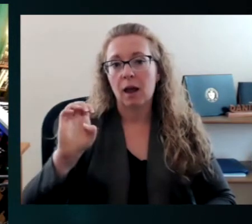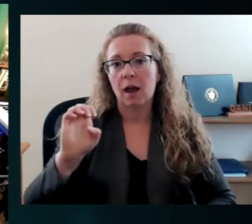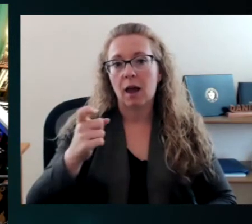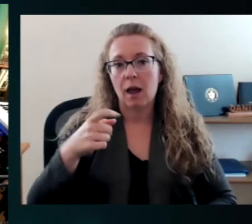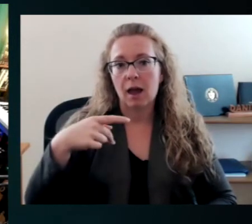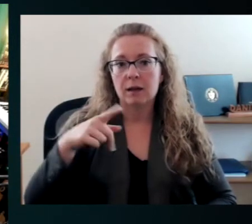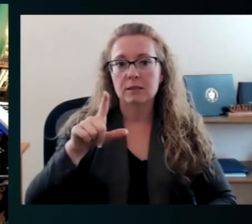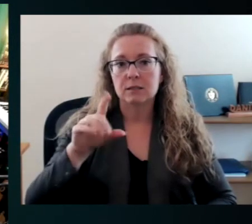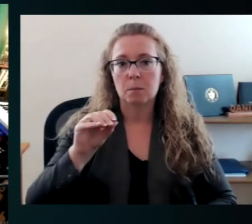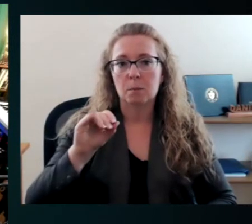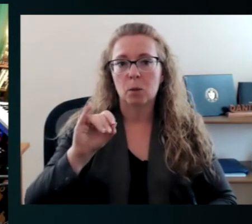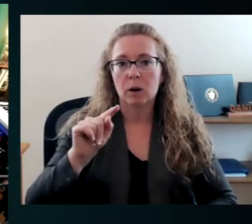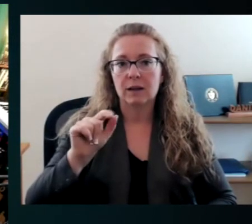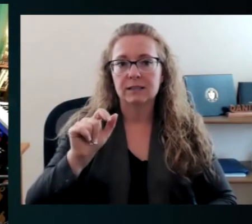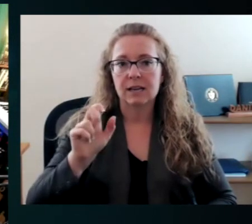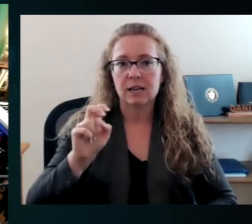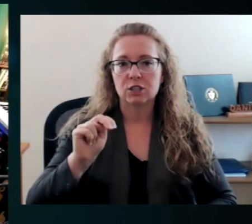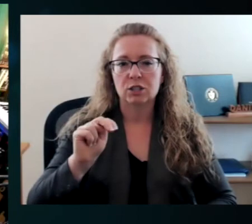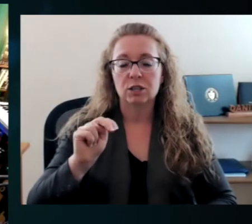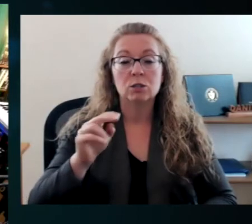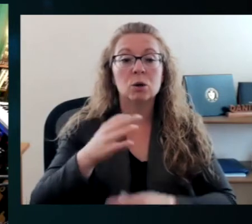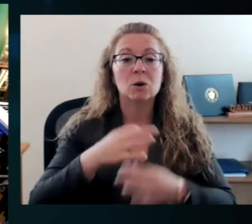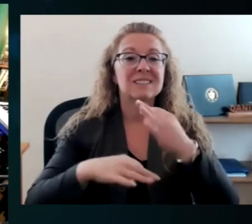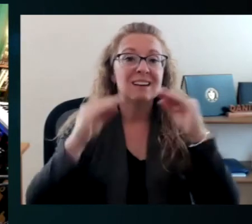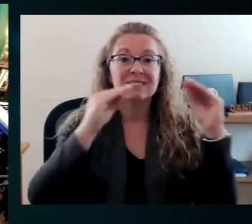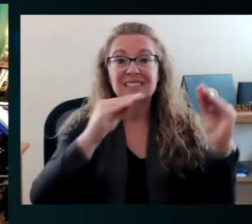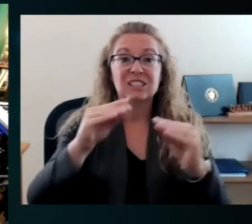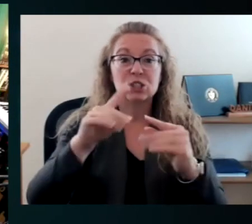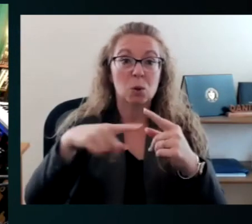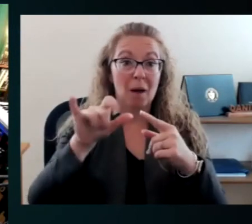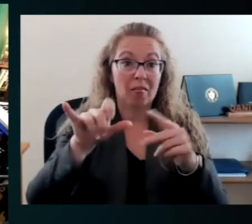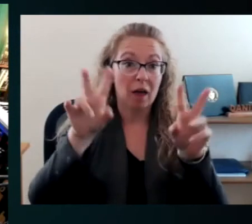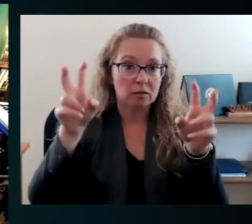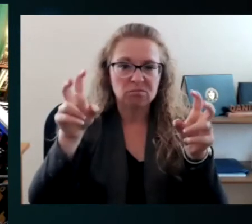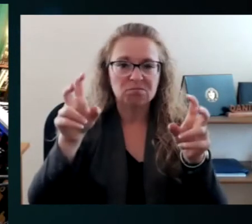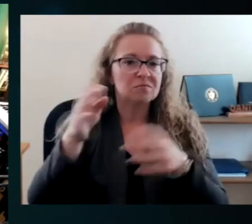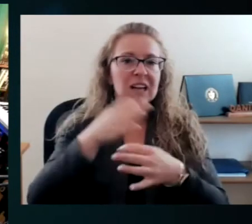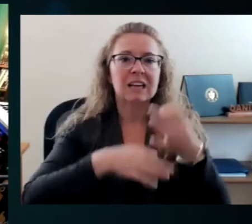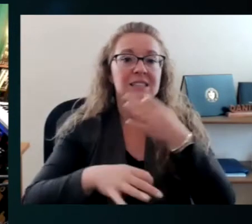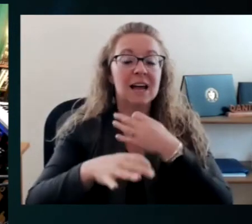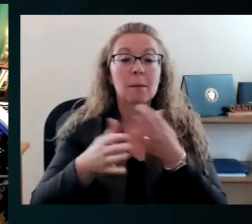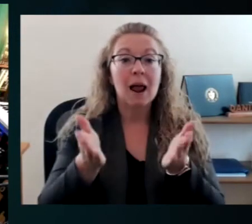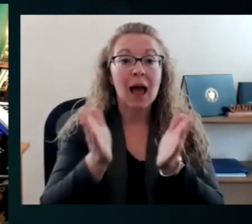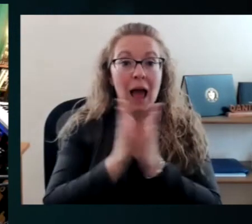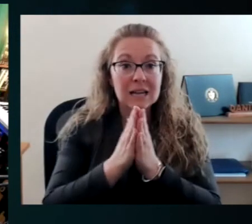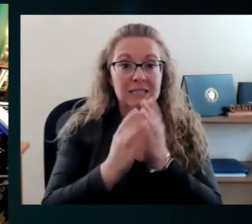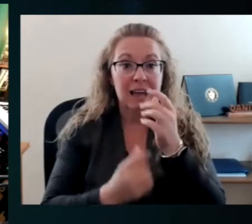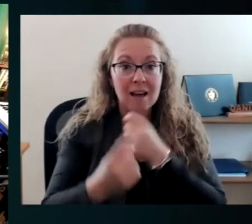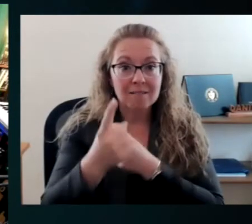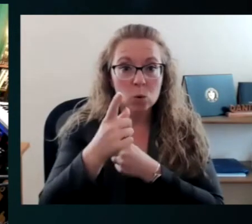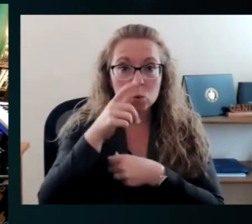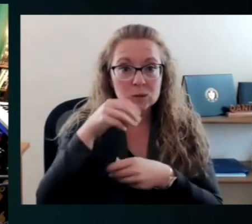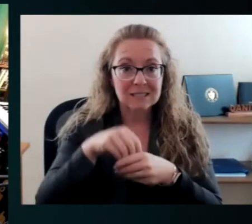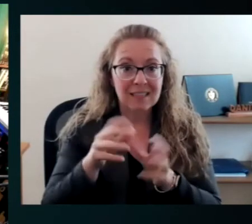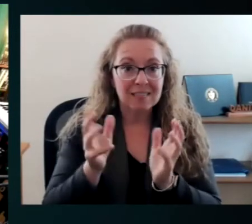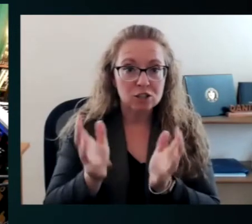than educating everybody about it, I'm just going to ask everybody who is in this chat, who is, whether or not